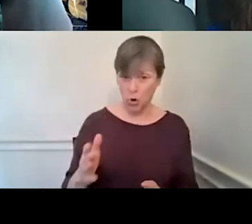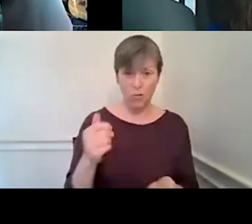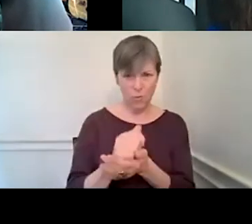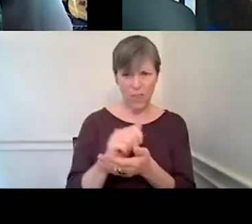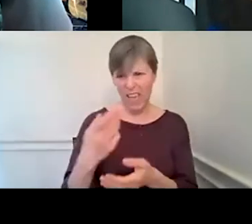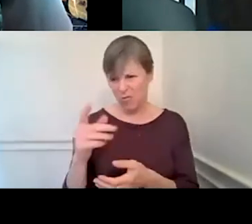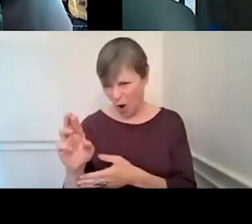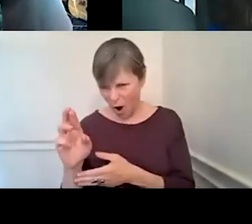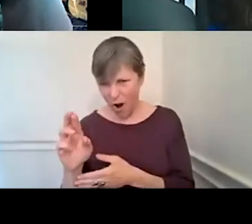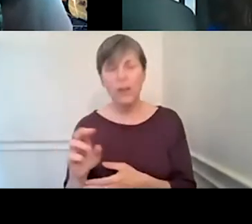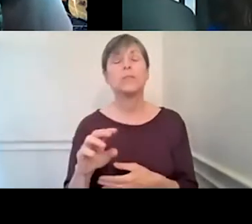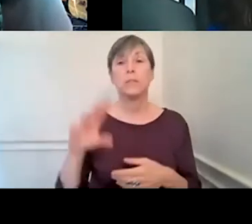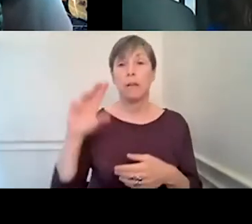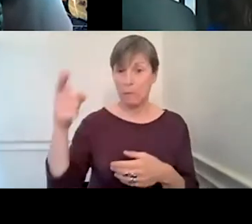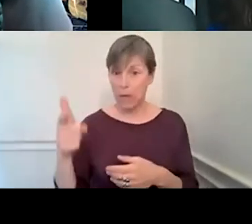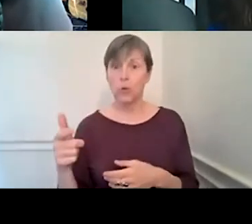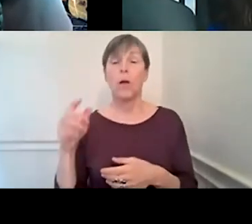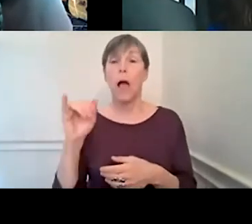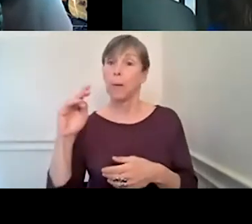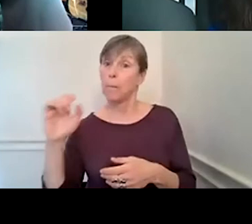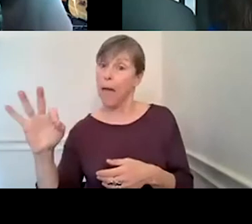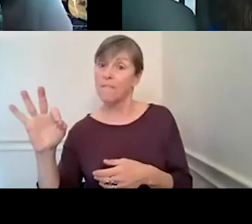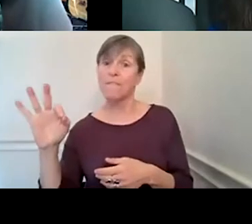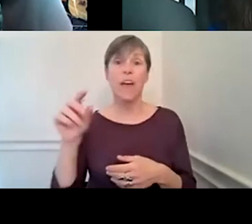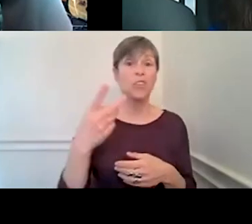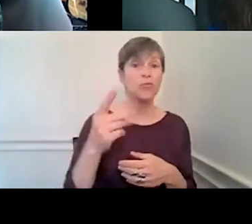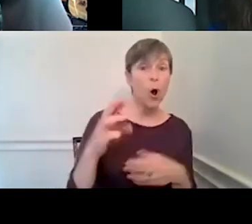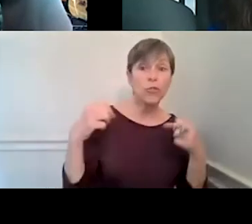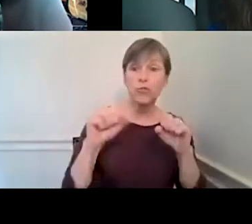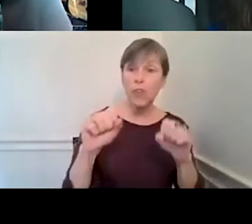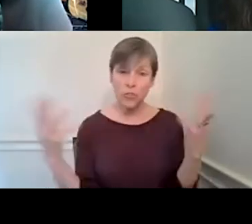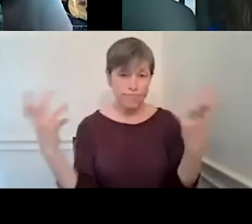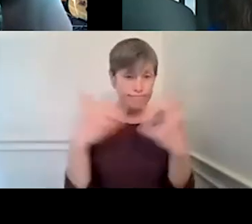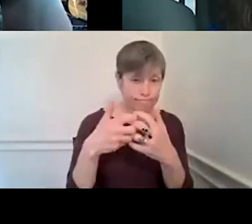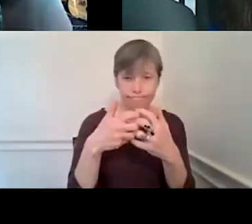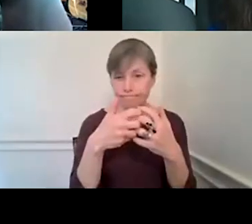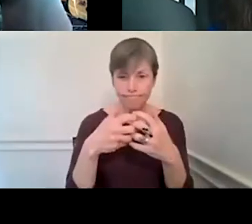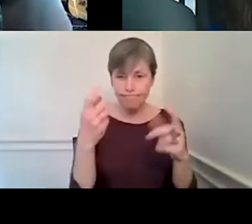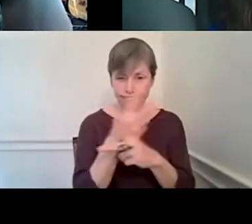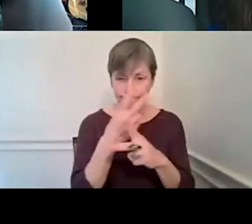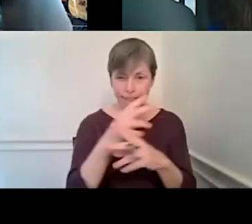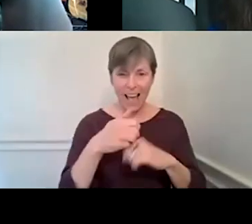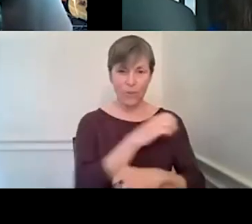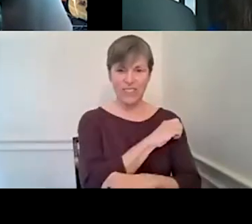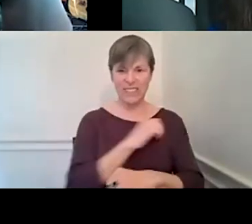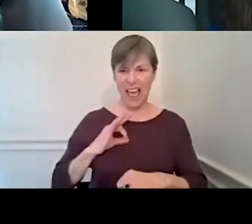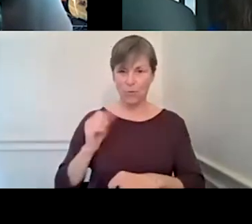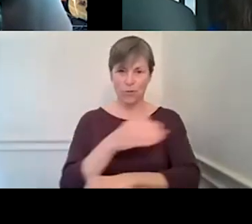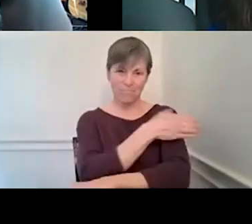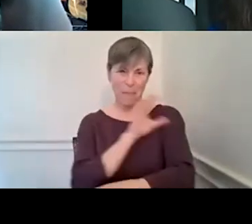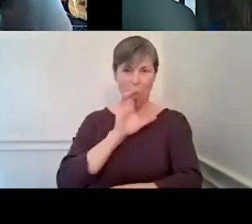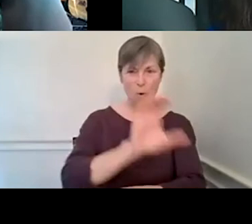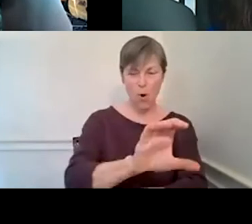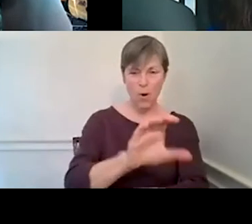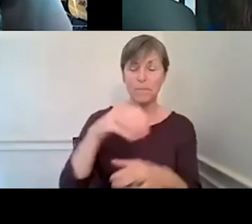later led the IMF's HR strategy, aimed to enhance organizational performance through developing and empowering staff. At the IMF, she's also an advocate